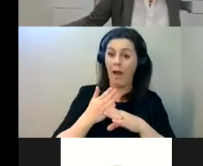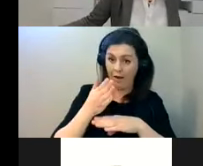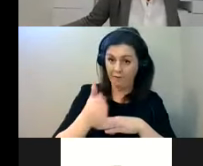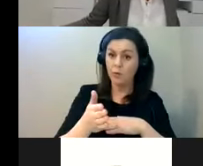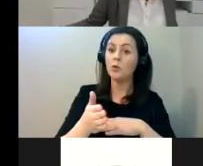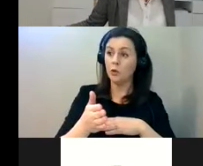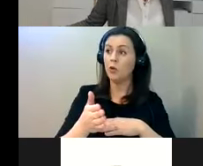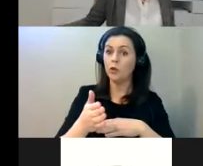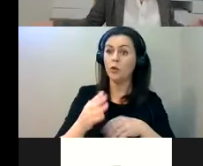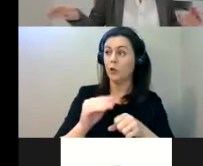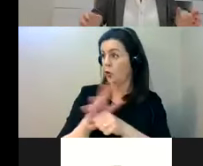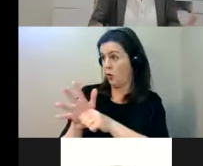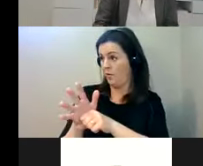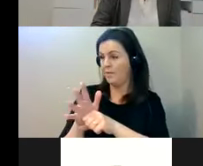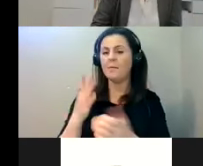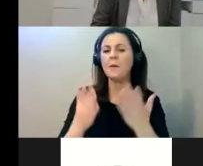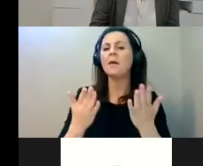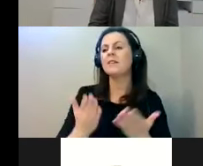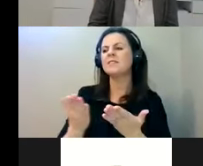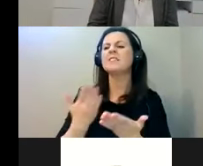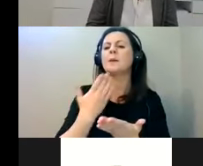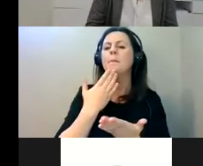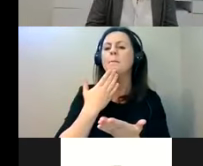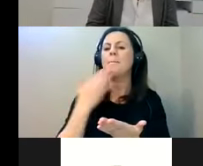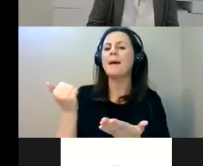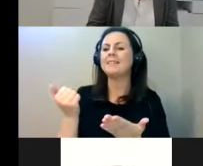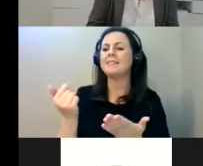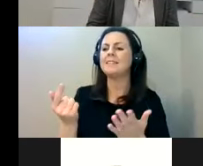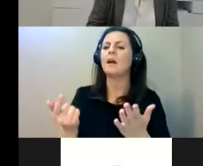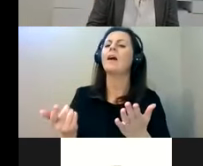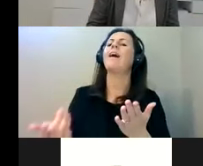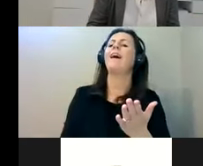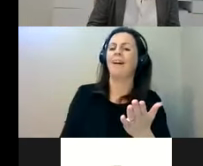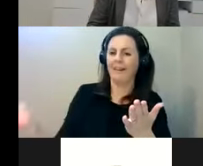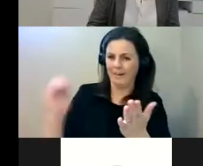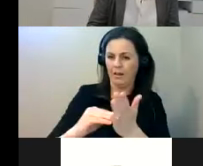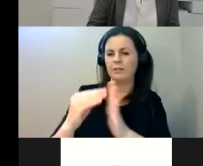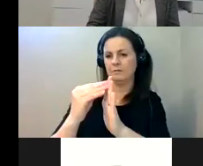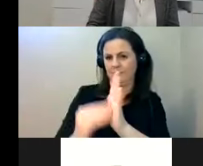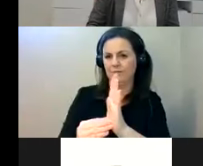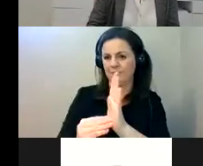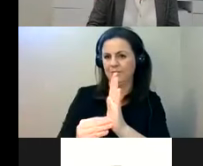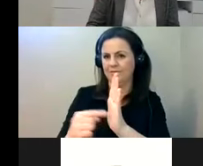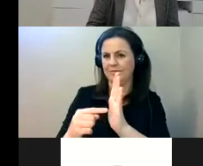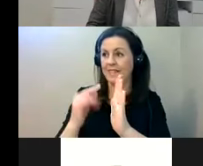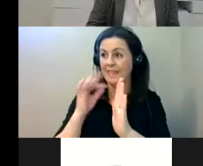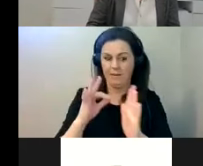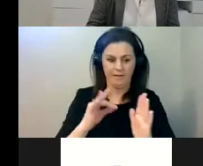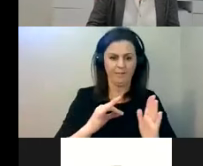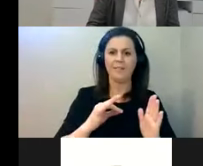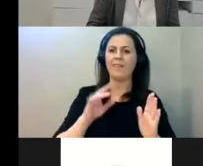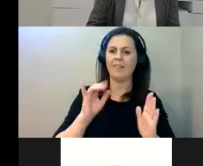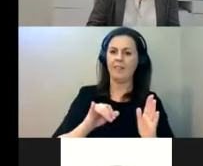and revisit any document done during the pandemic especially if it's thought that there may